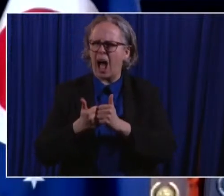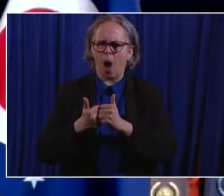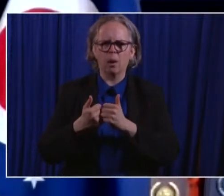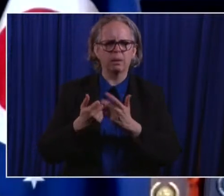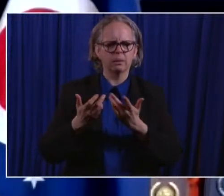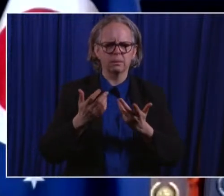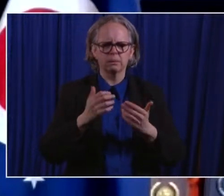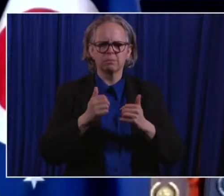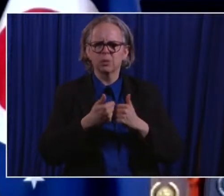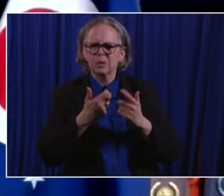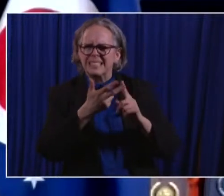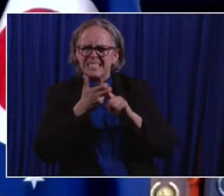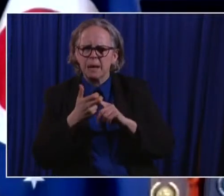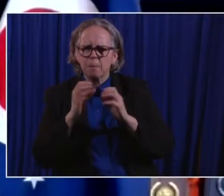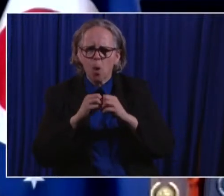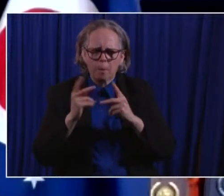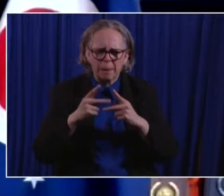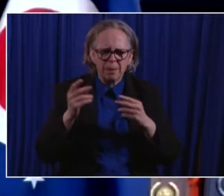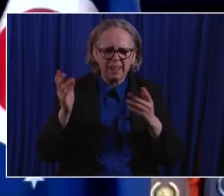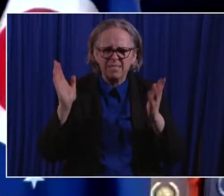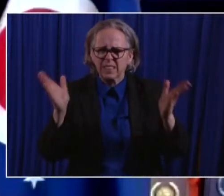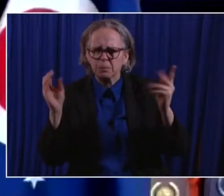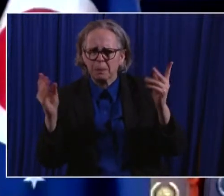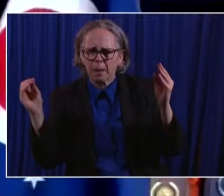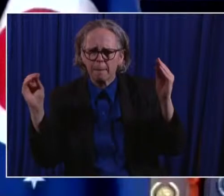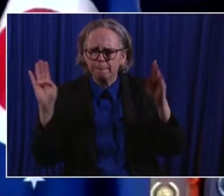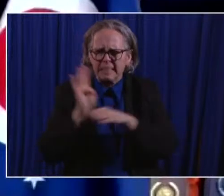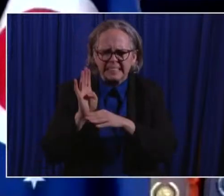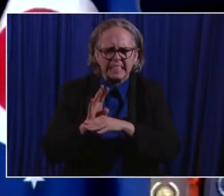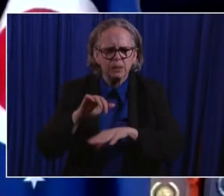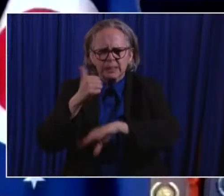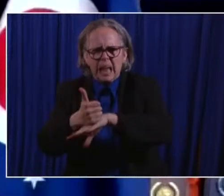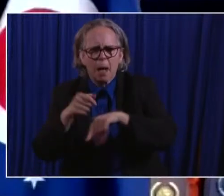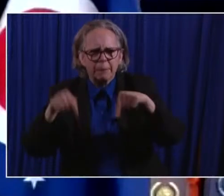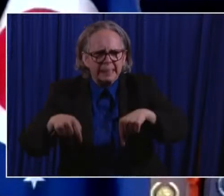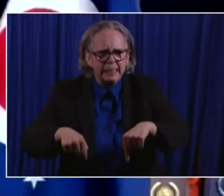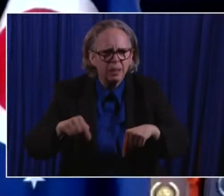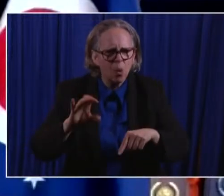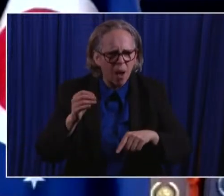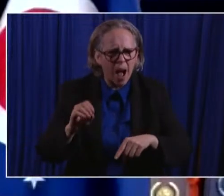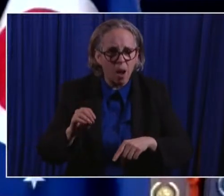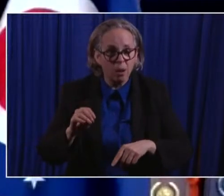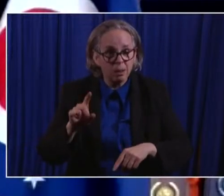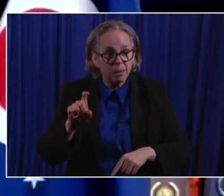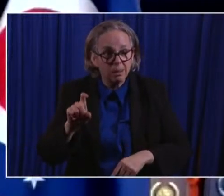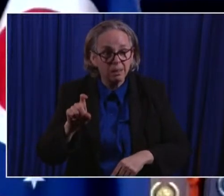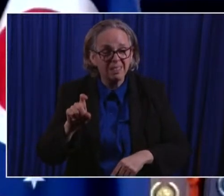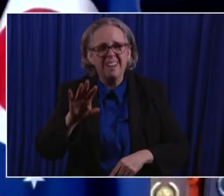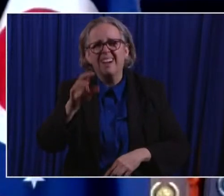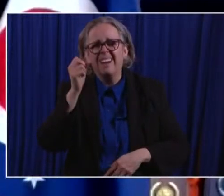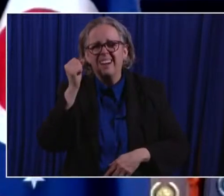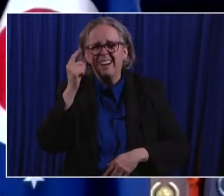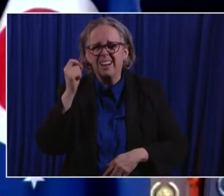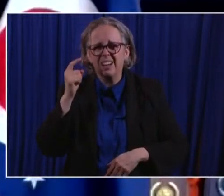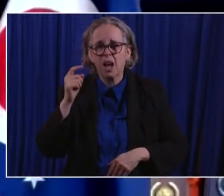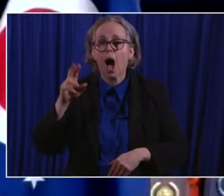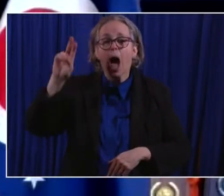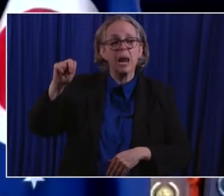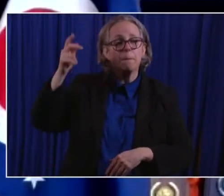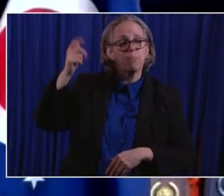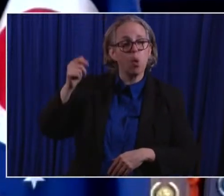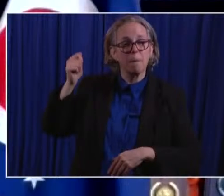workforce and population, because we need it. We're at our unemployment rate in Ohio in March was